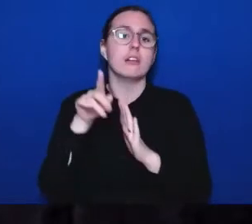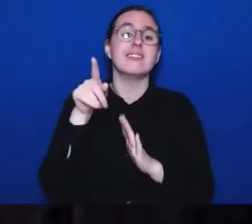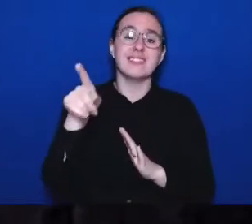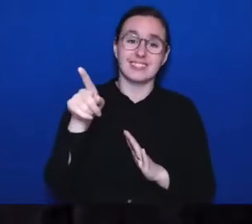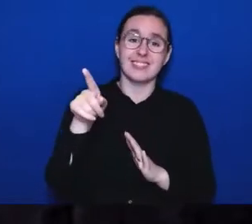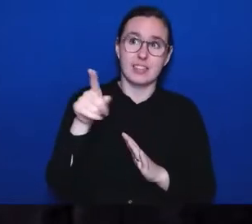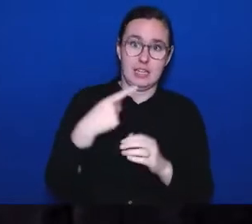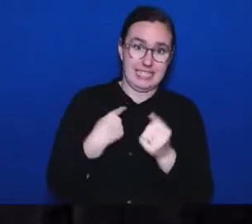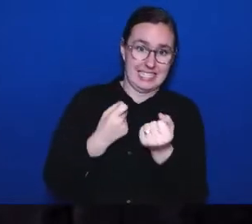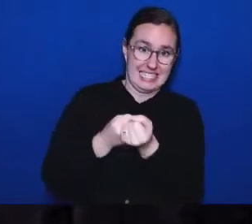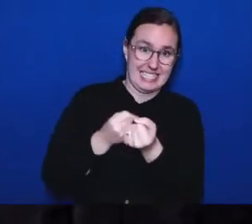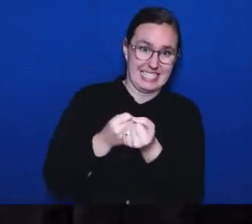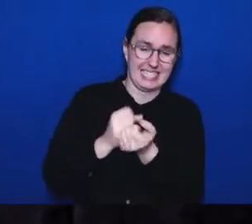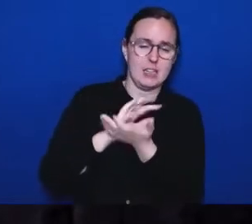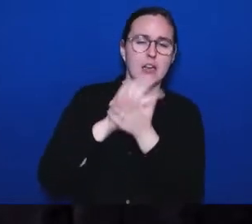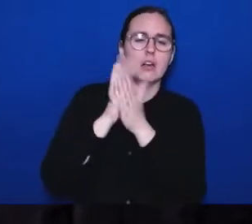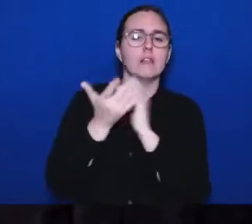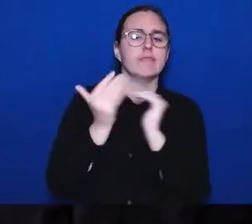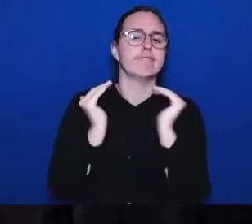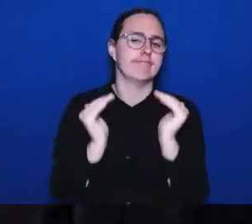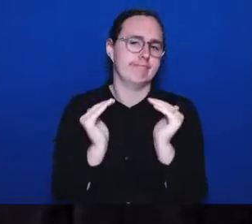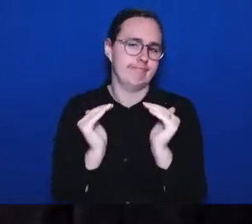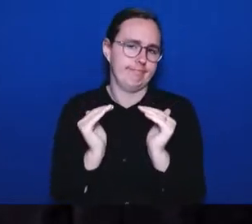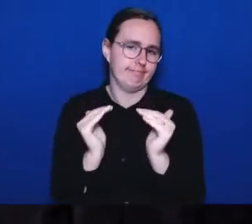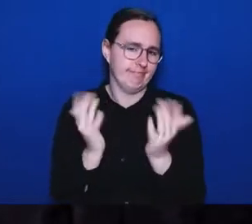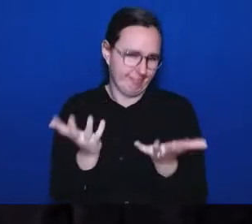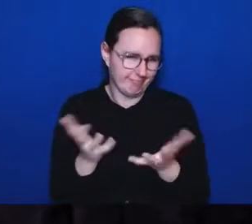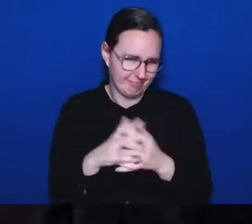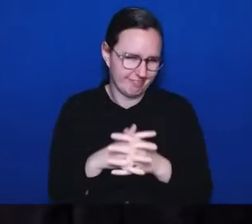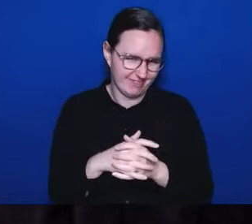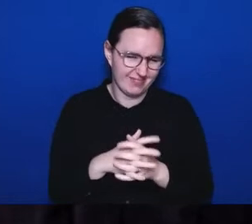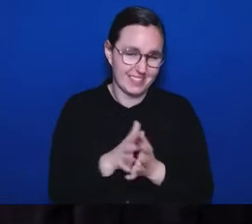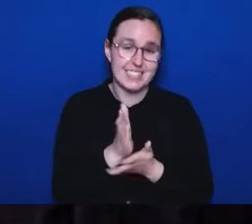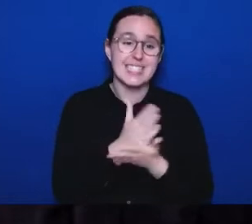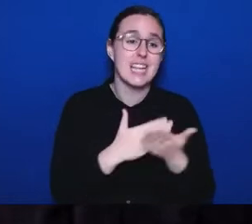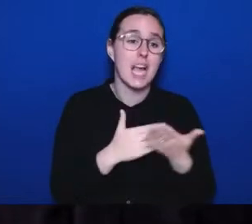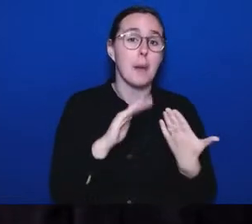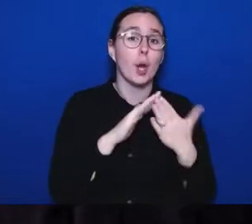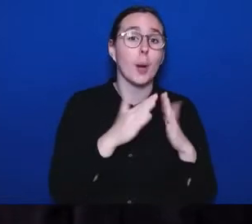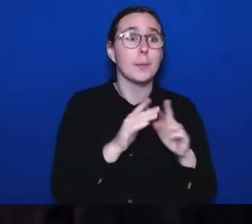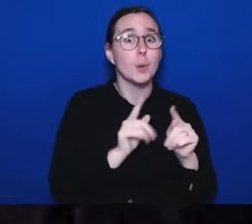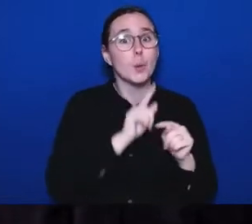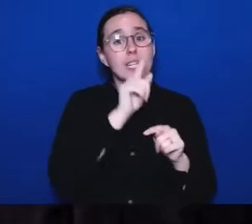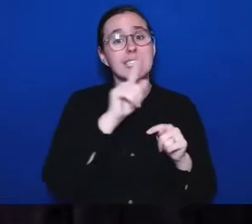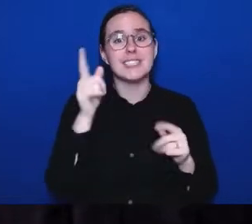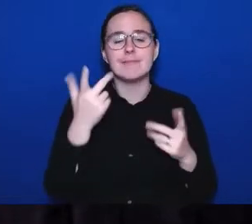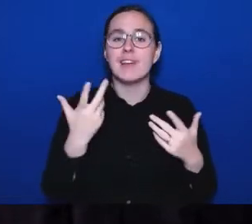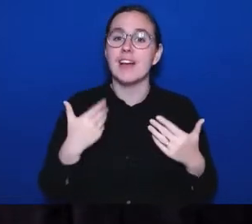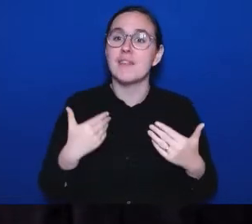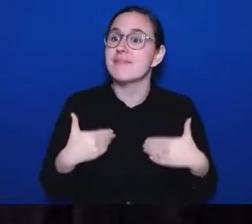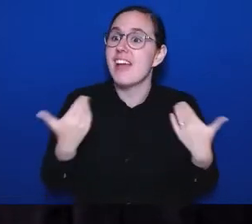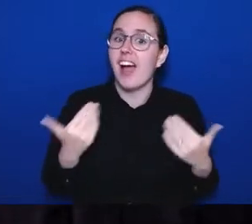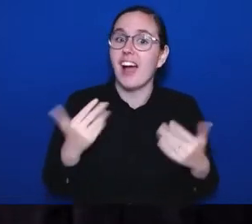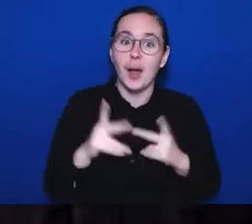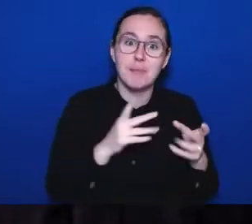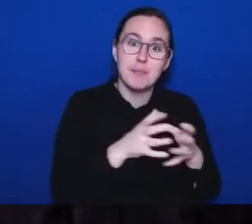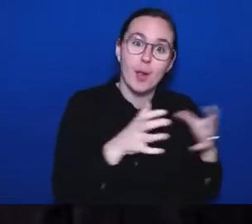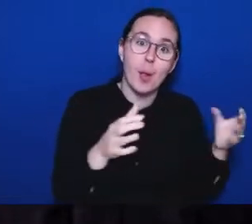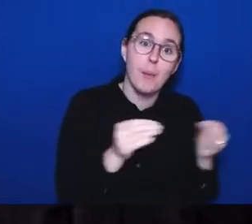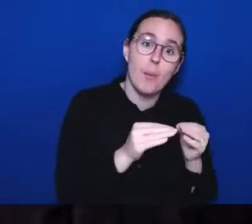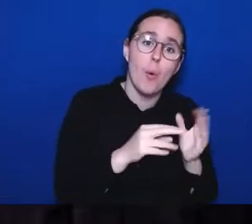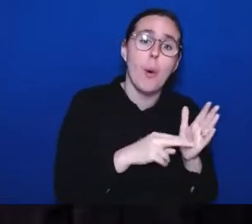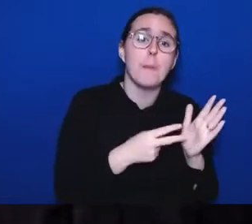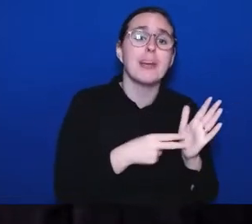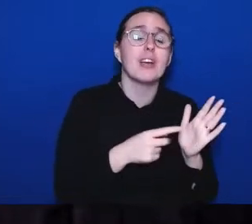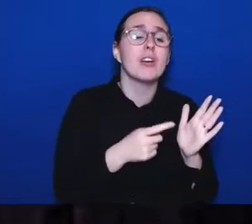connect that care into the system. Some younger people don't really feel they need a family doctor. Maybe when we're